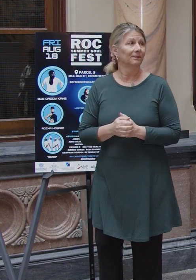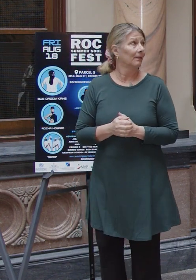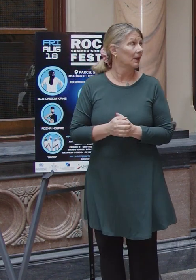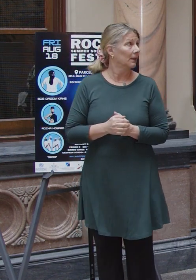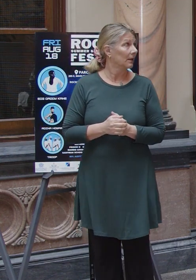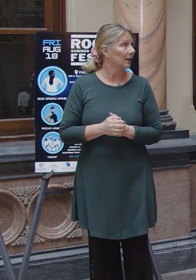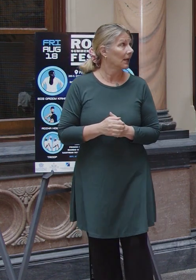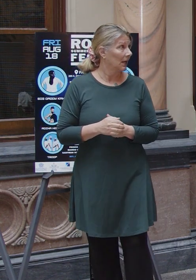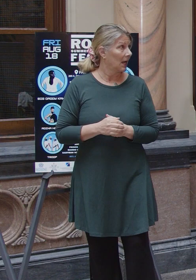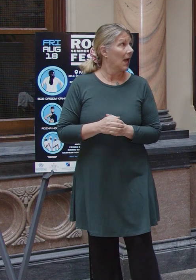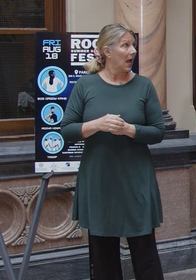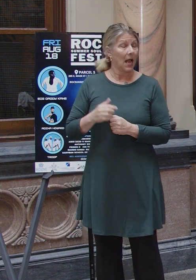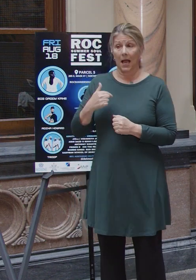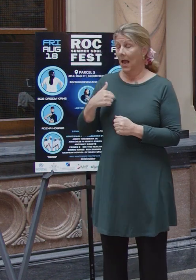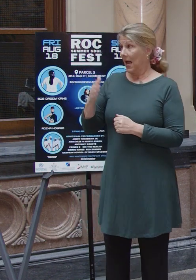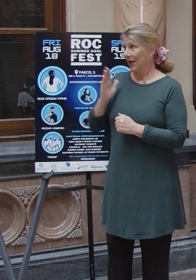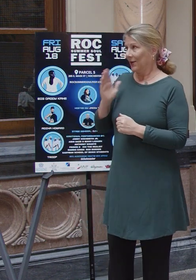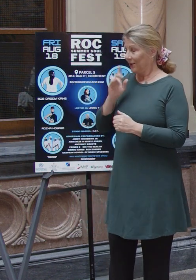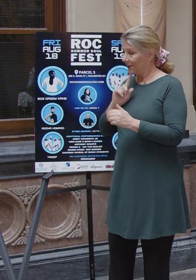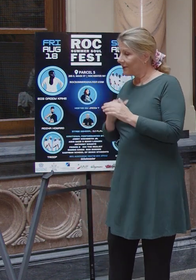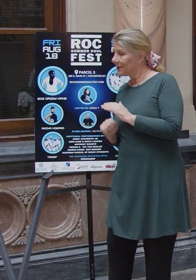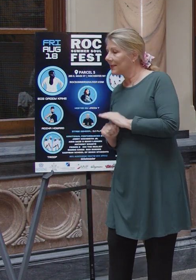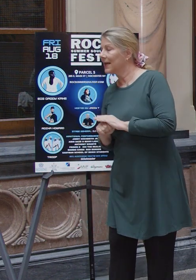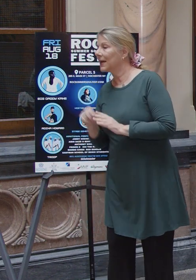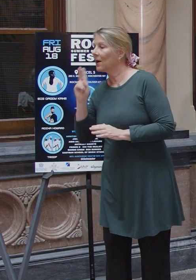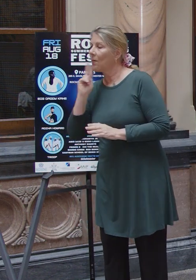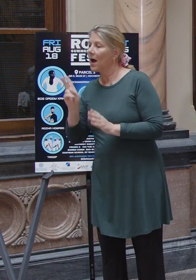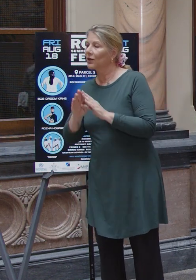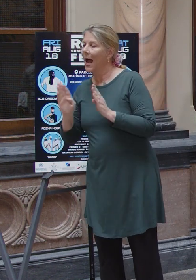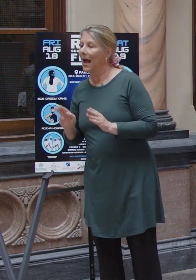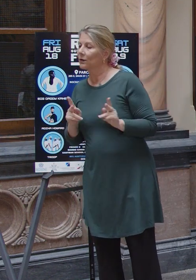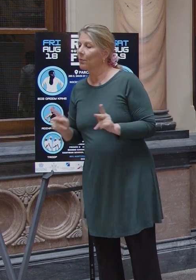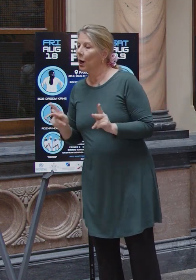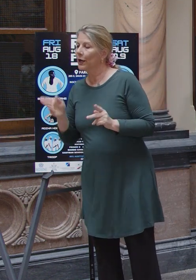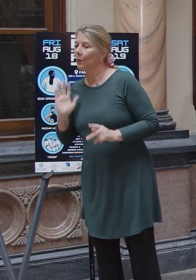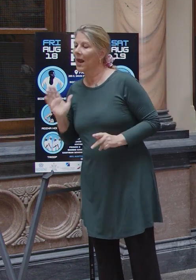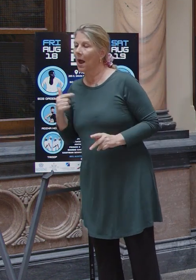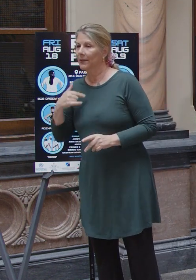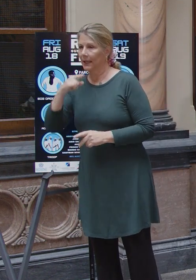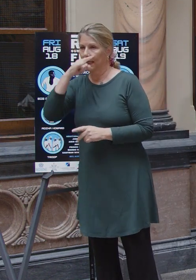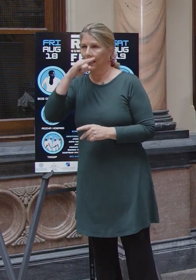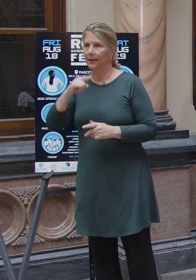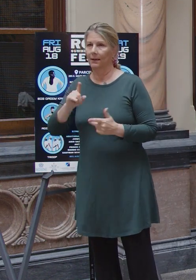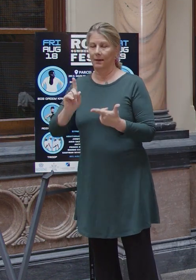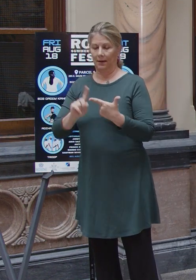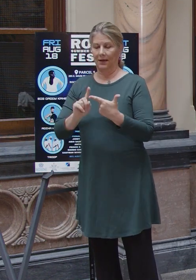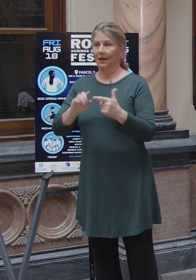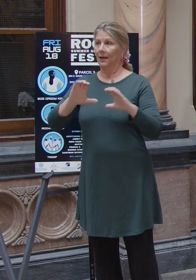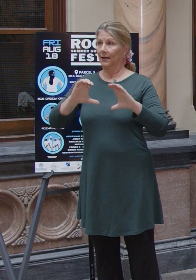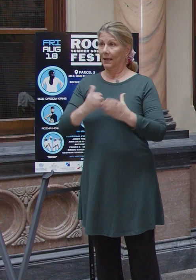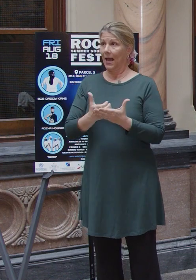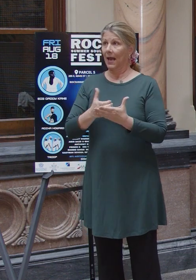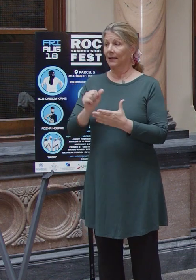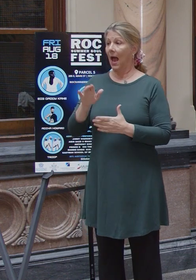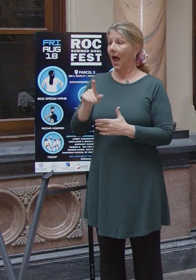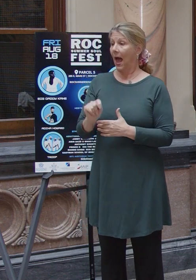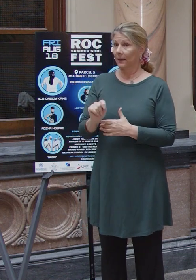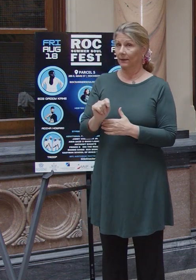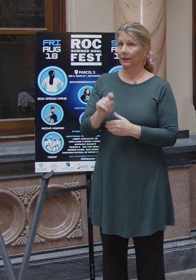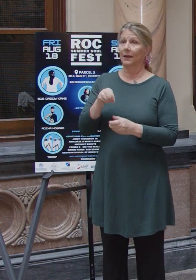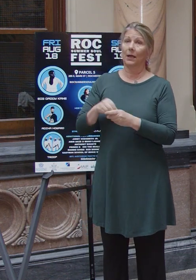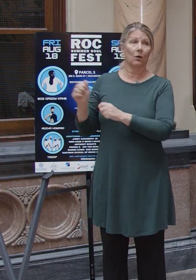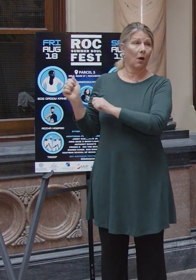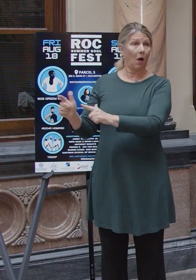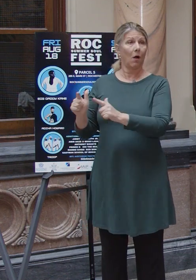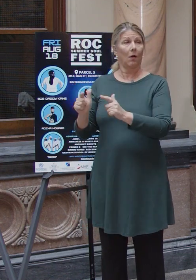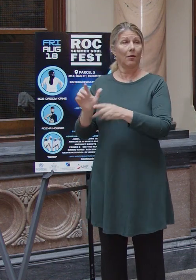Kid and Play, I used to sneak and watch House Party when I was a kid. Class Act, they were in all those movies. And you guys need to make